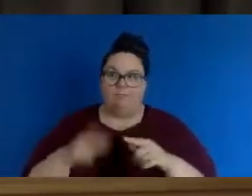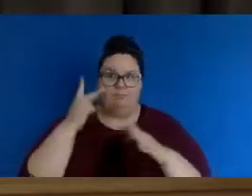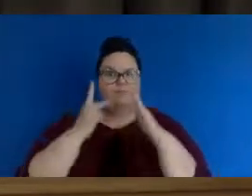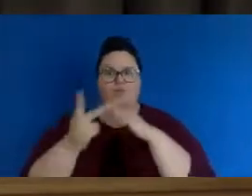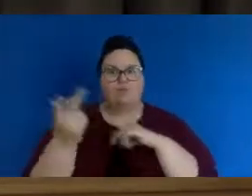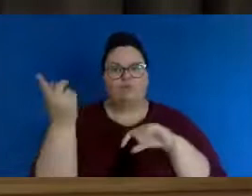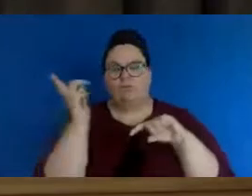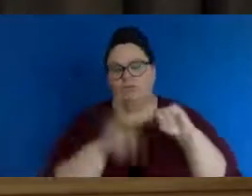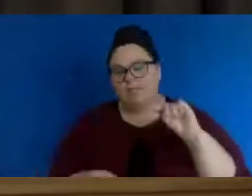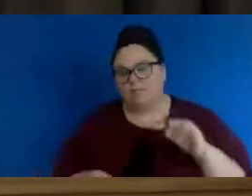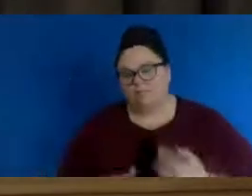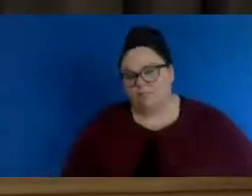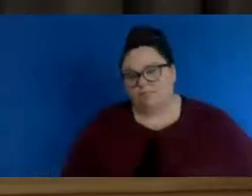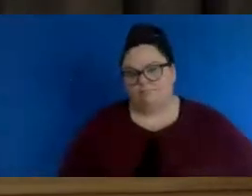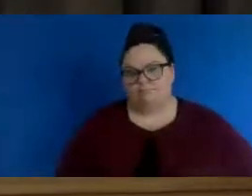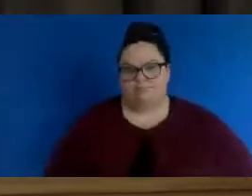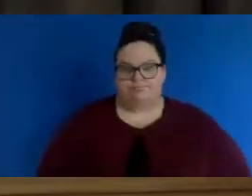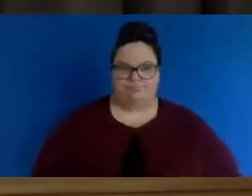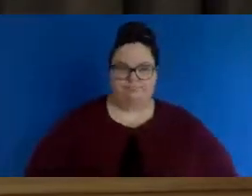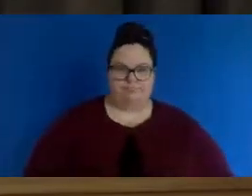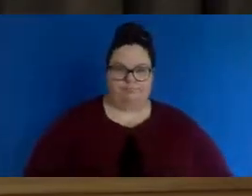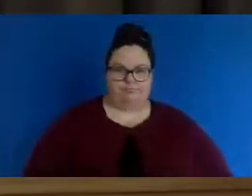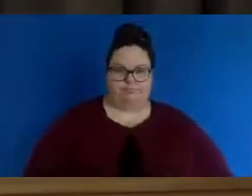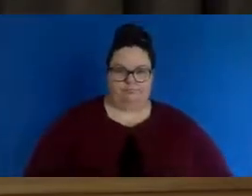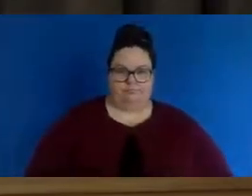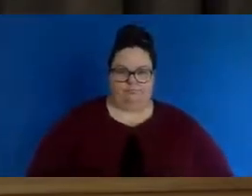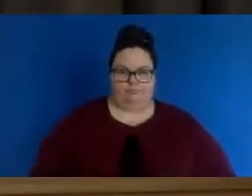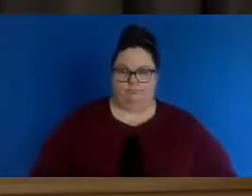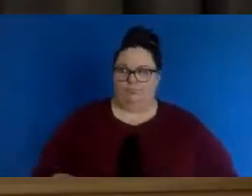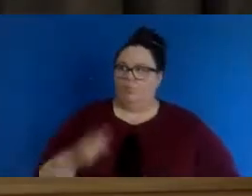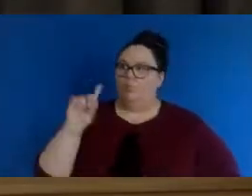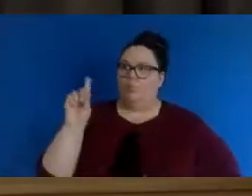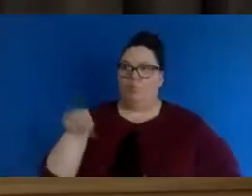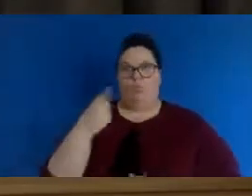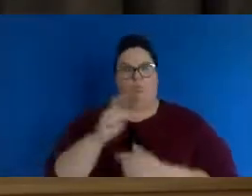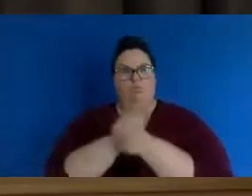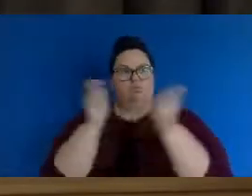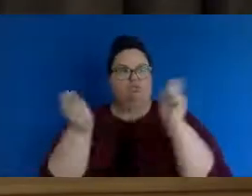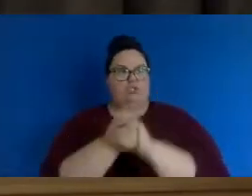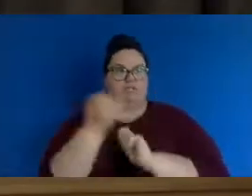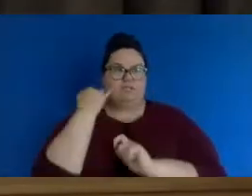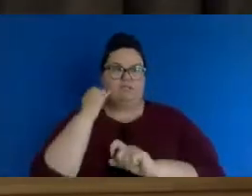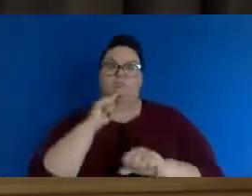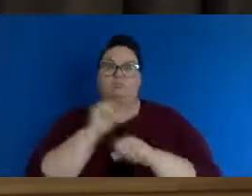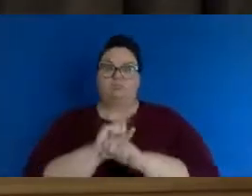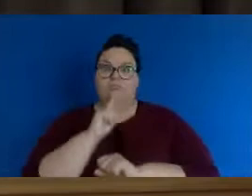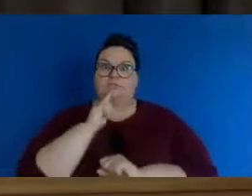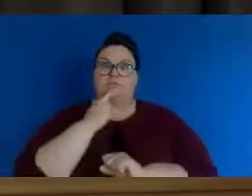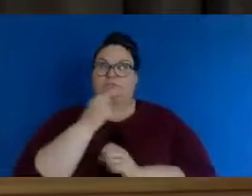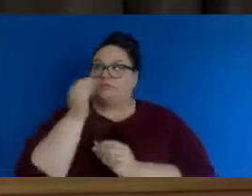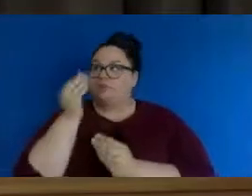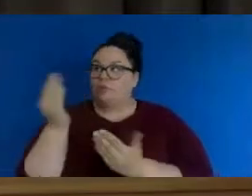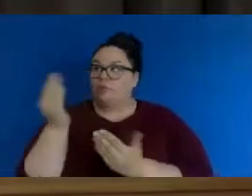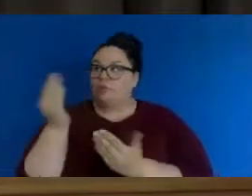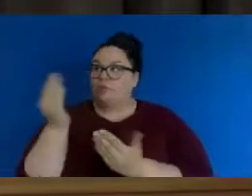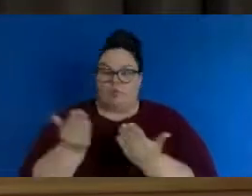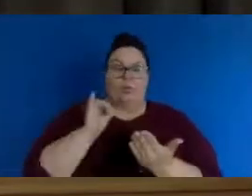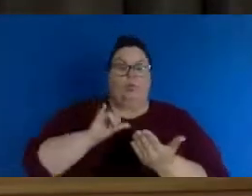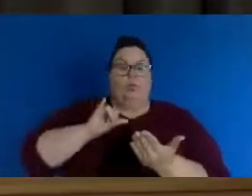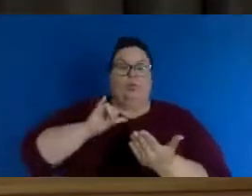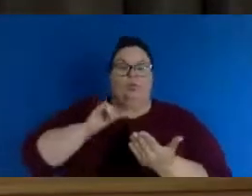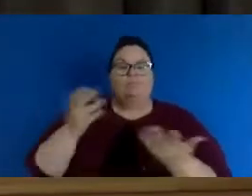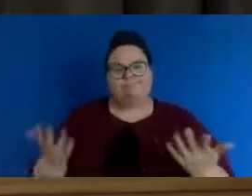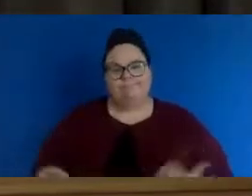of the day. We won't make changes unless there are some serious serious information that's brought forward to our